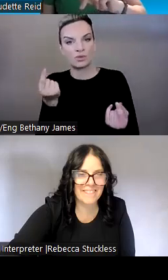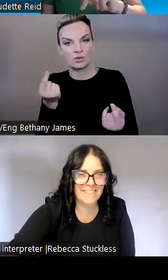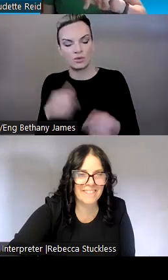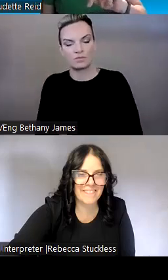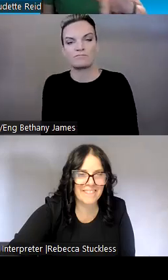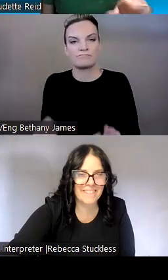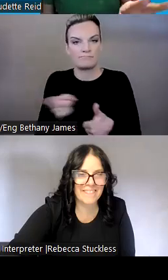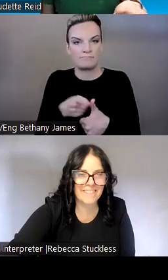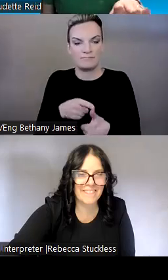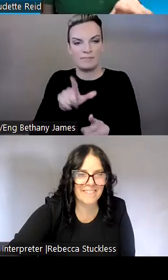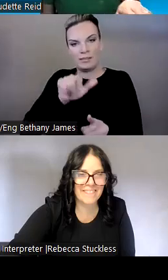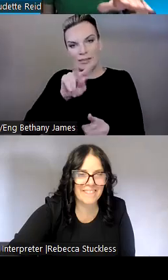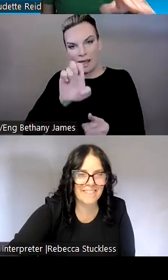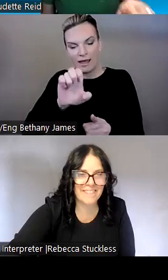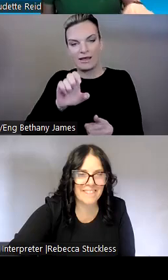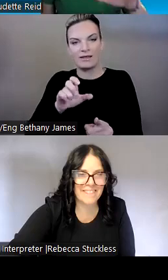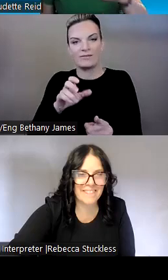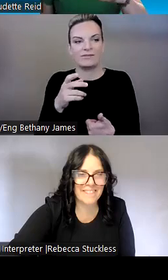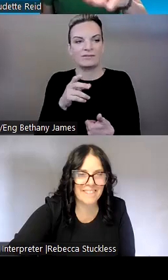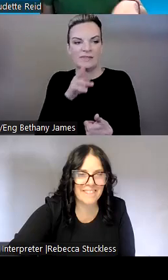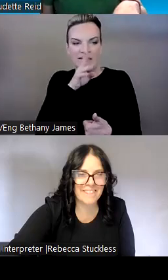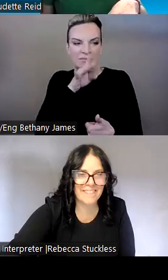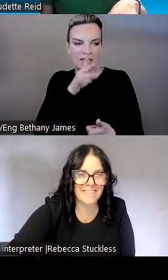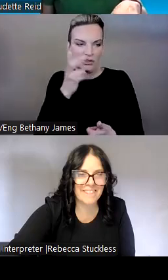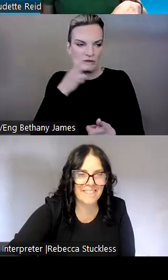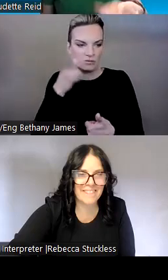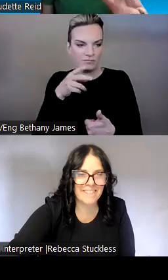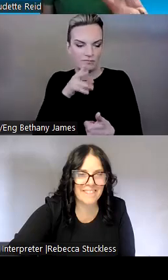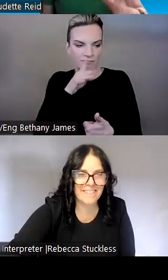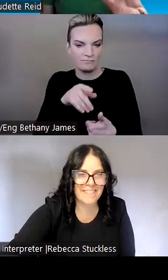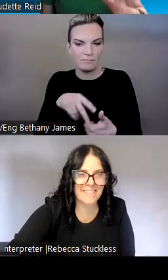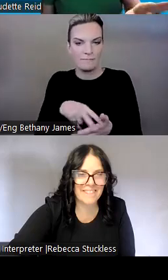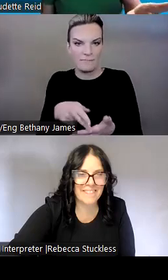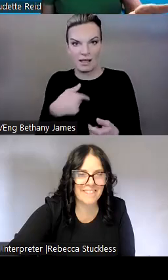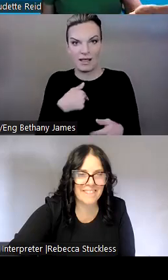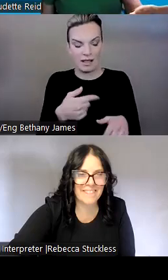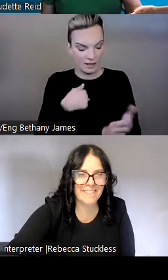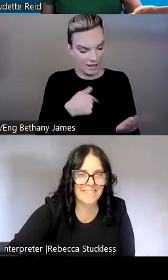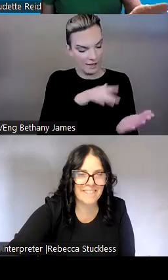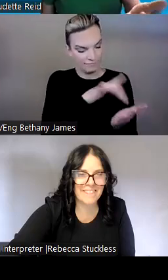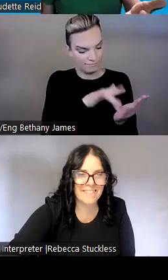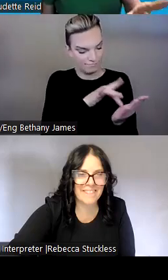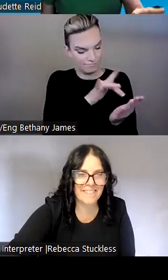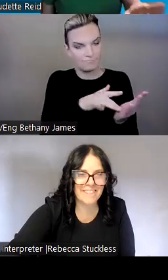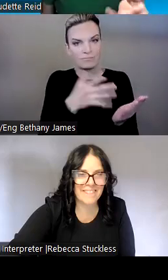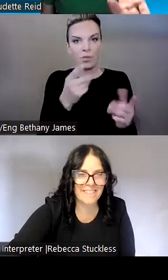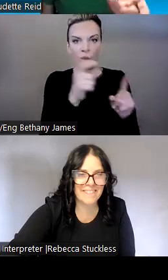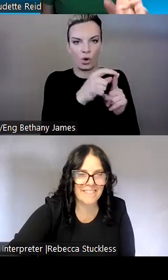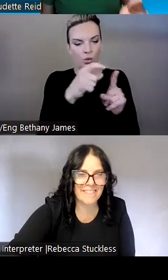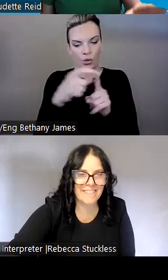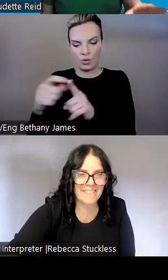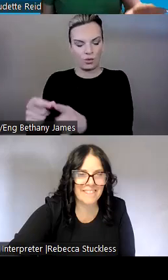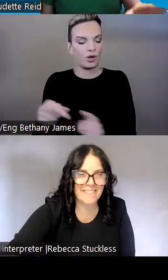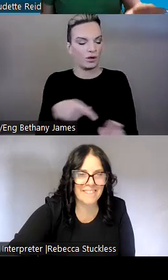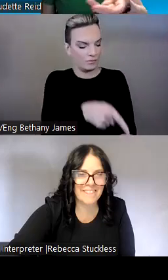live speech. And this is where you type what you want to say and your device speaks it out. Basically,